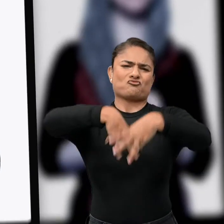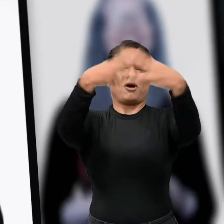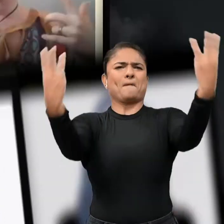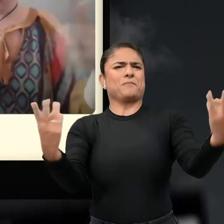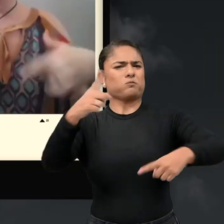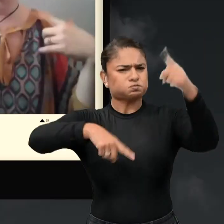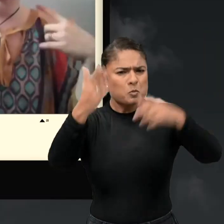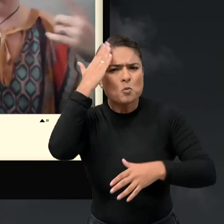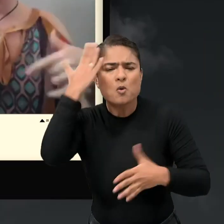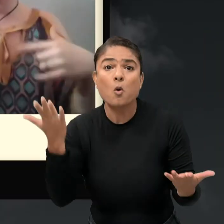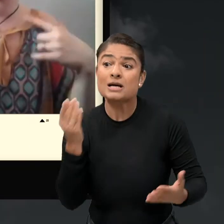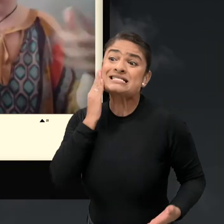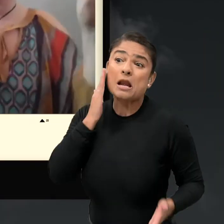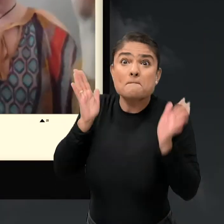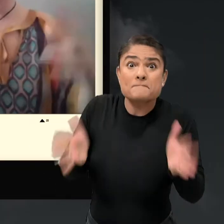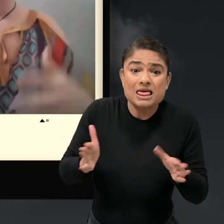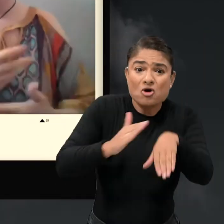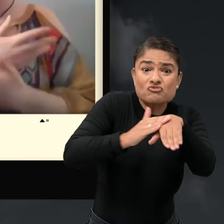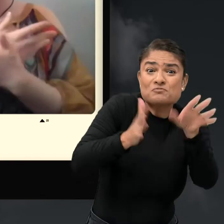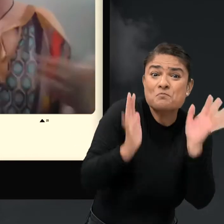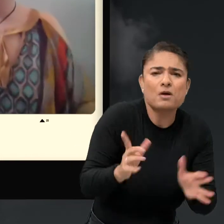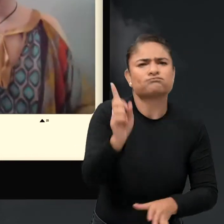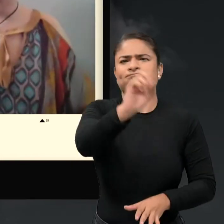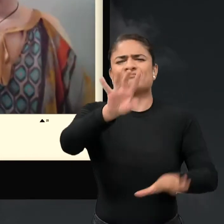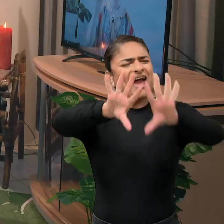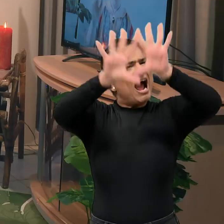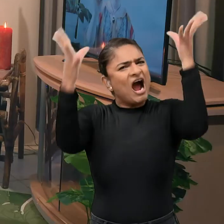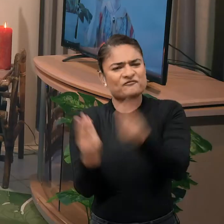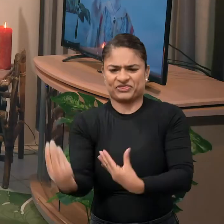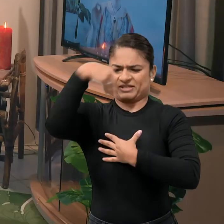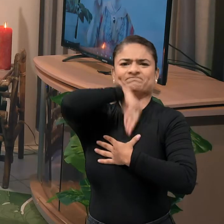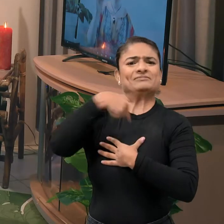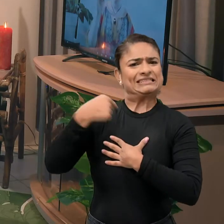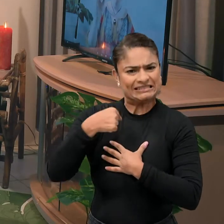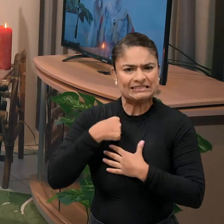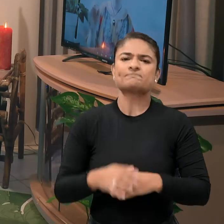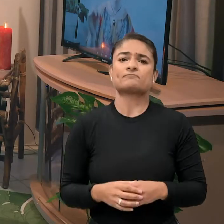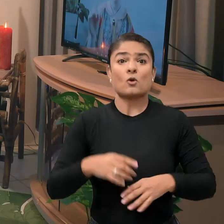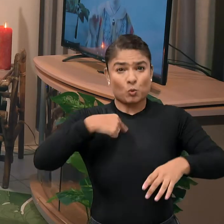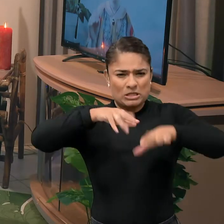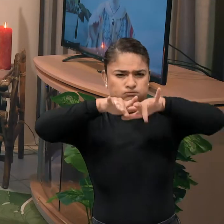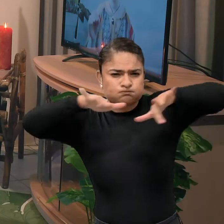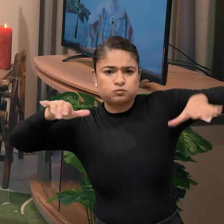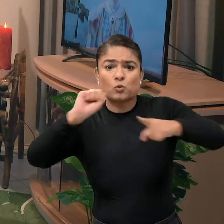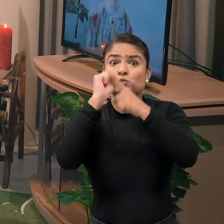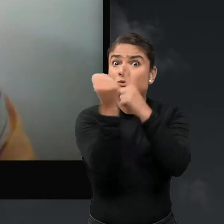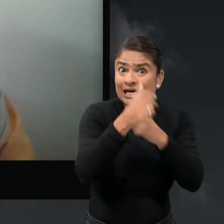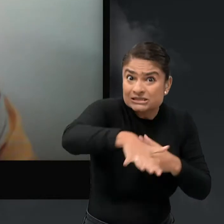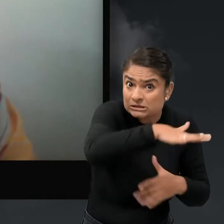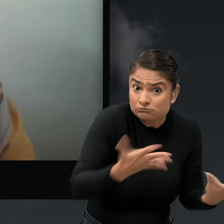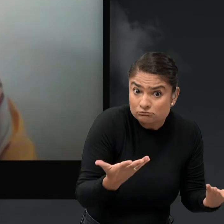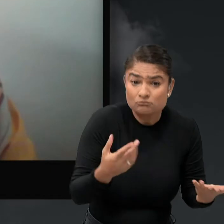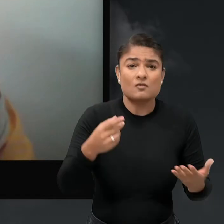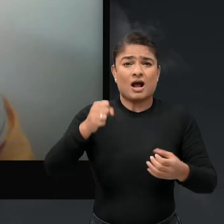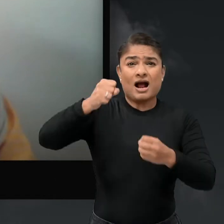not just about skin tone or color or race. It's about everything. Are we diverse in all our facets in society?